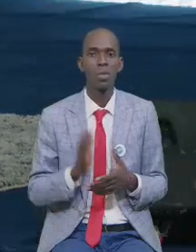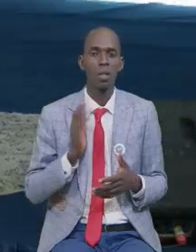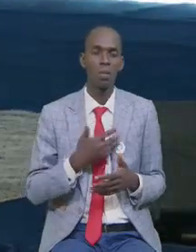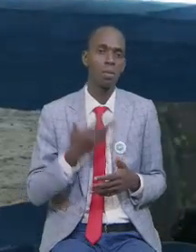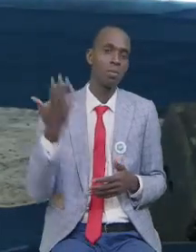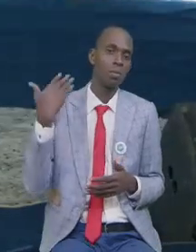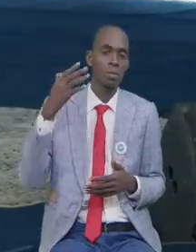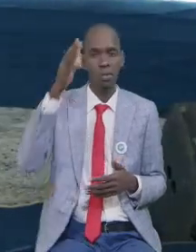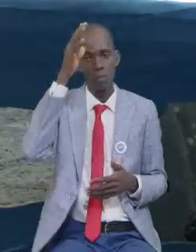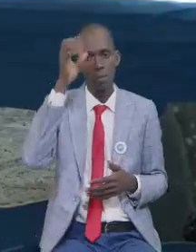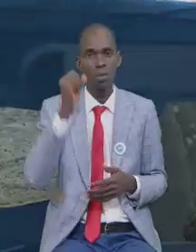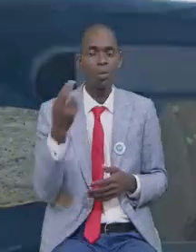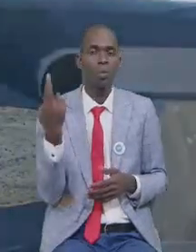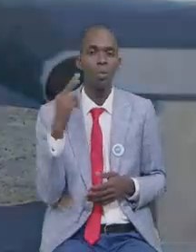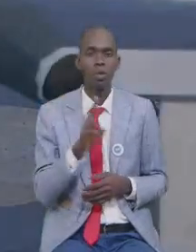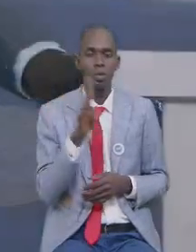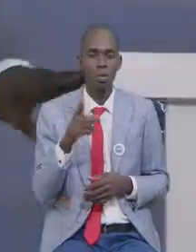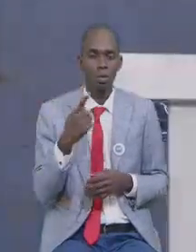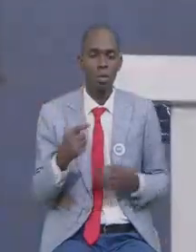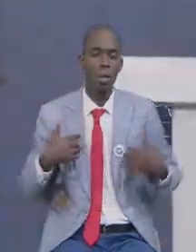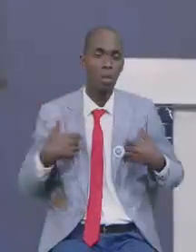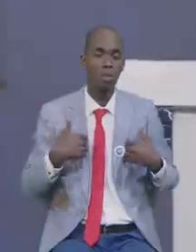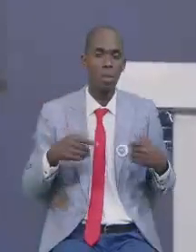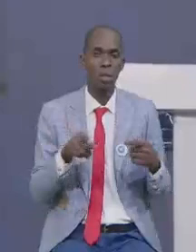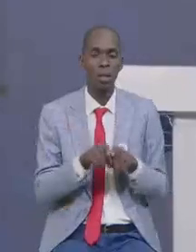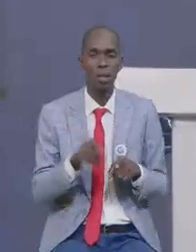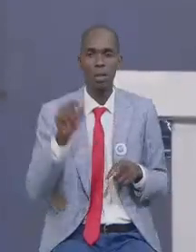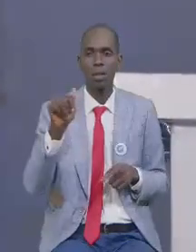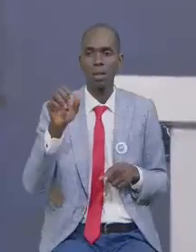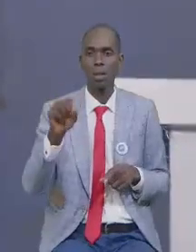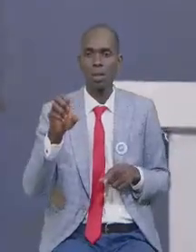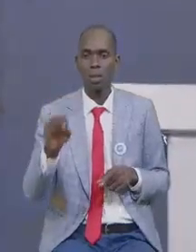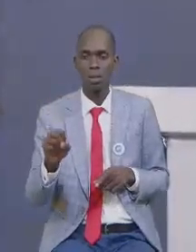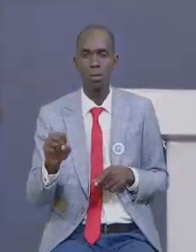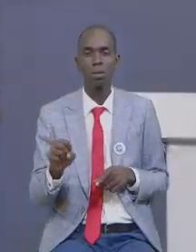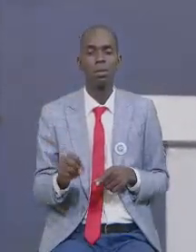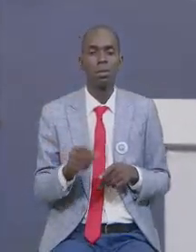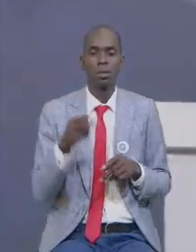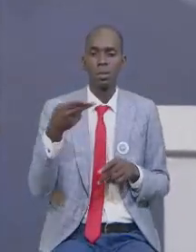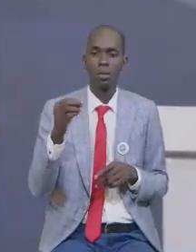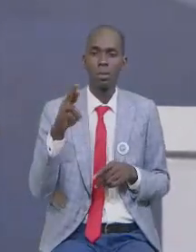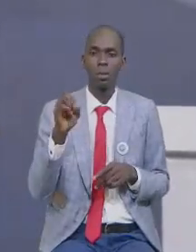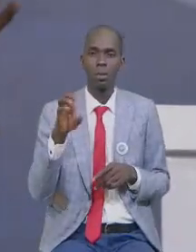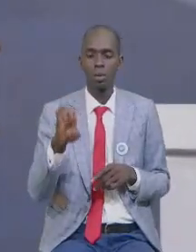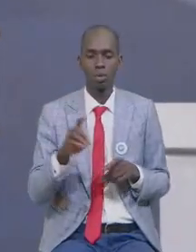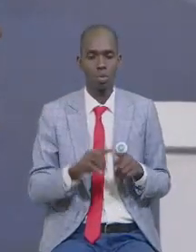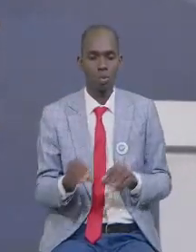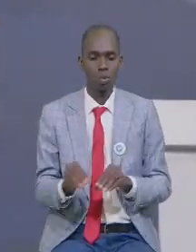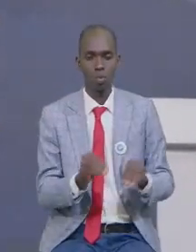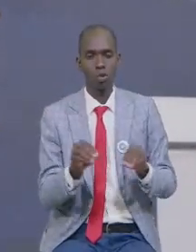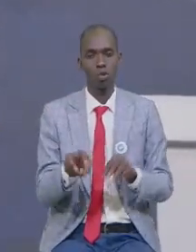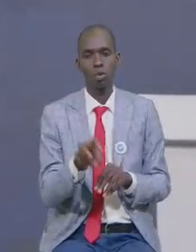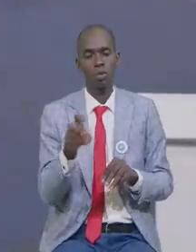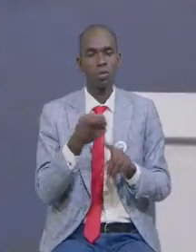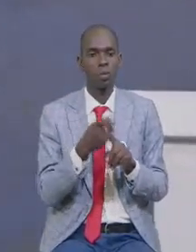the ass, the ox, the mule. They were using the animals to move from place to place. You can see the